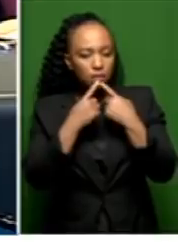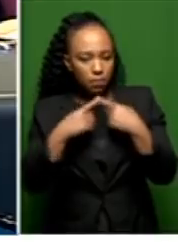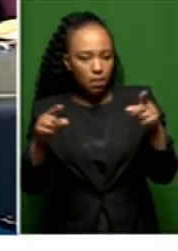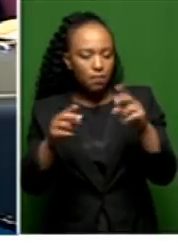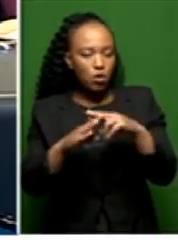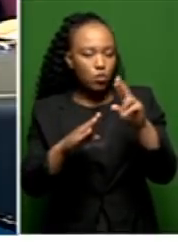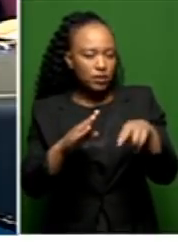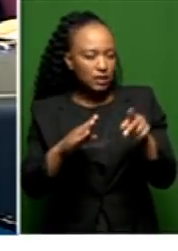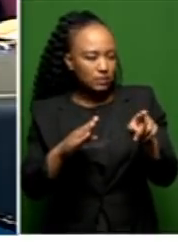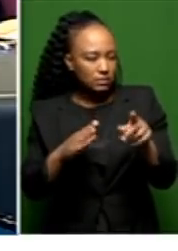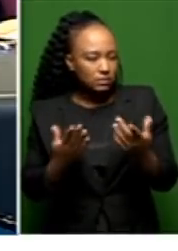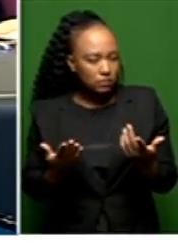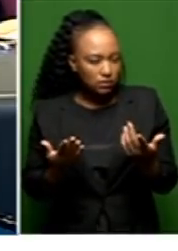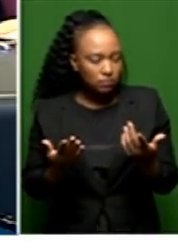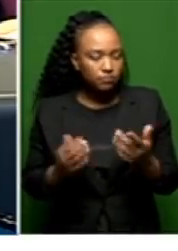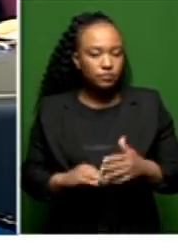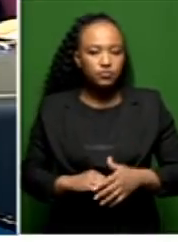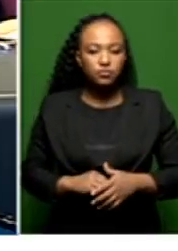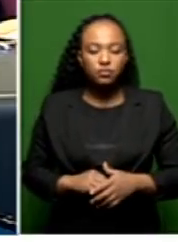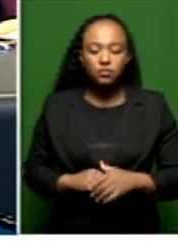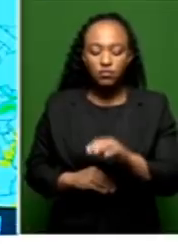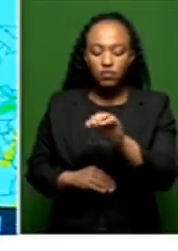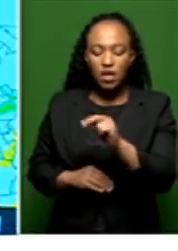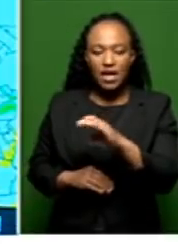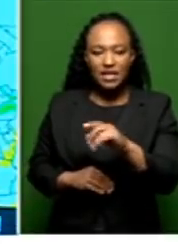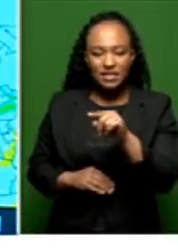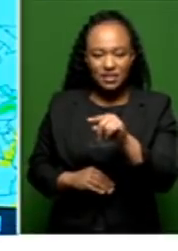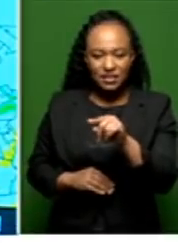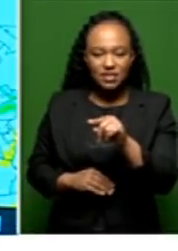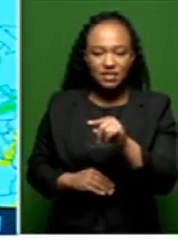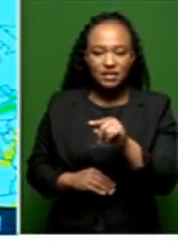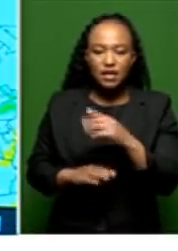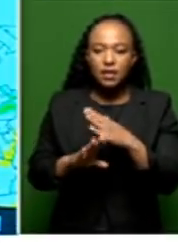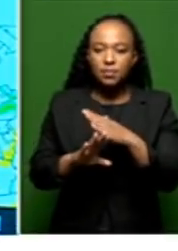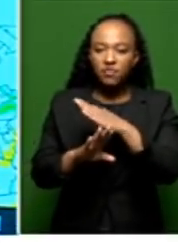line? The ANC, it was looking at.